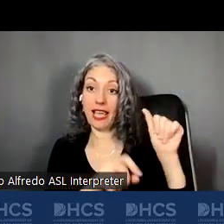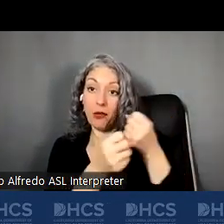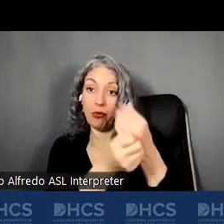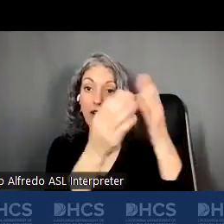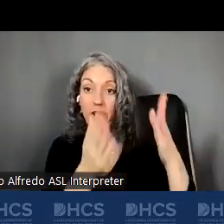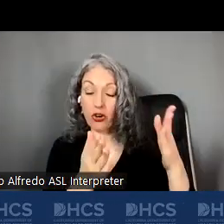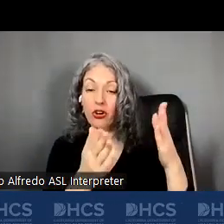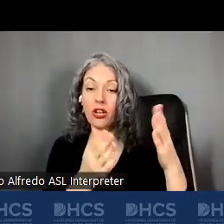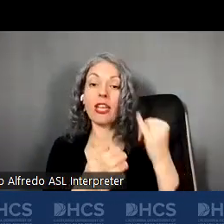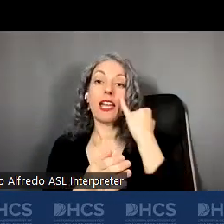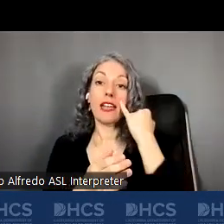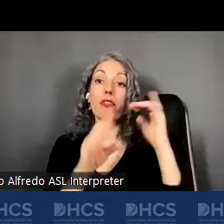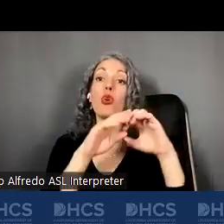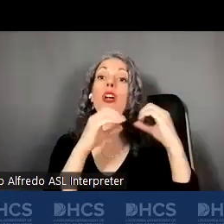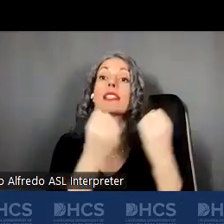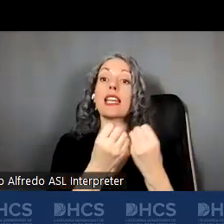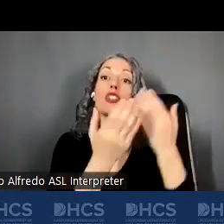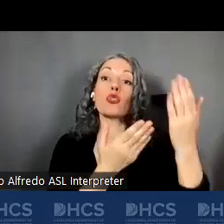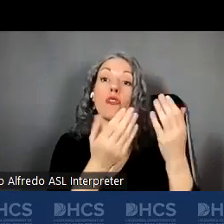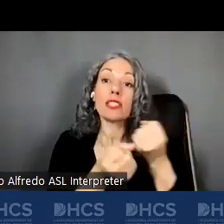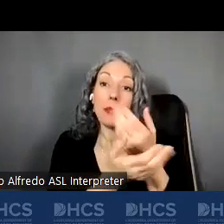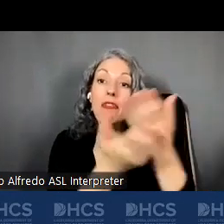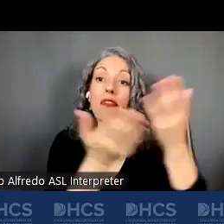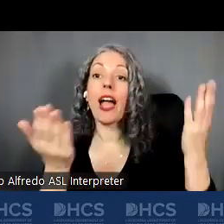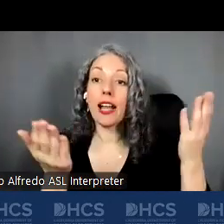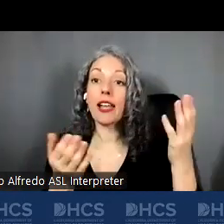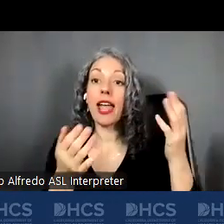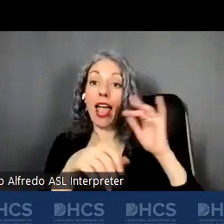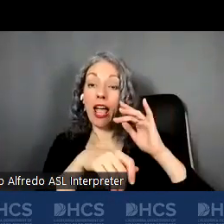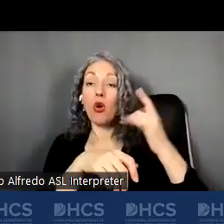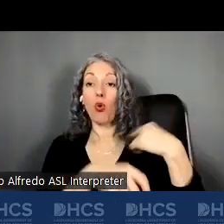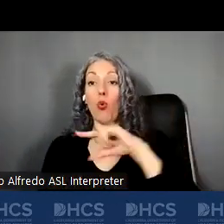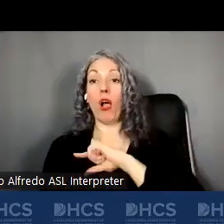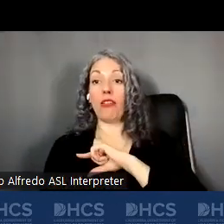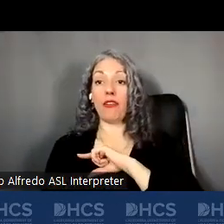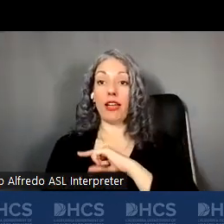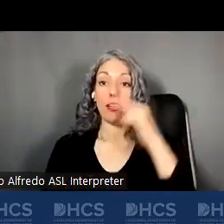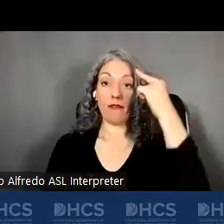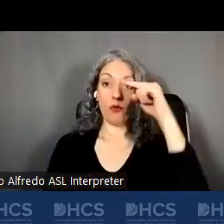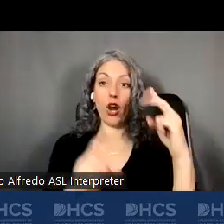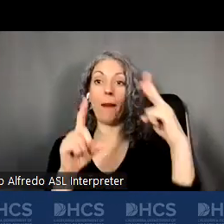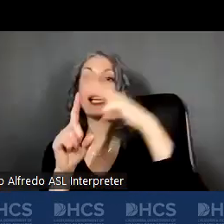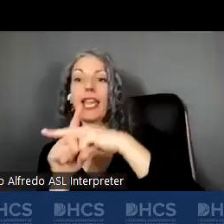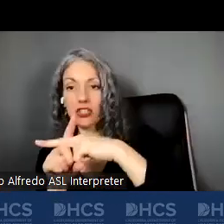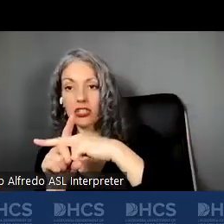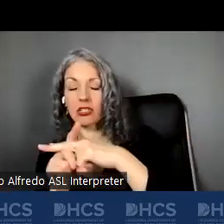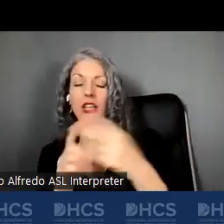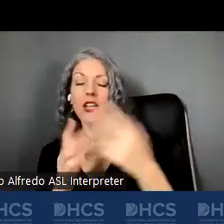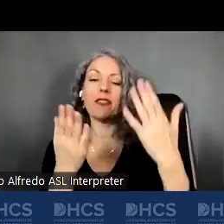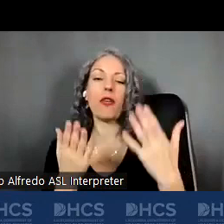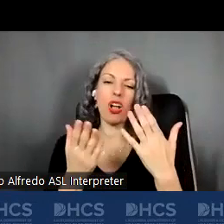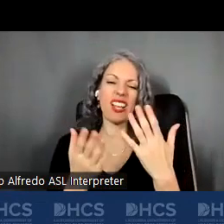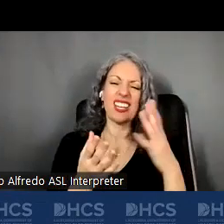whether their organization and the services they provide would be eligible to apply. So they basically want to get input. And then the